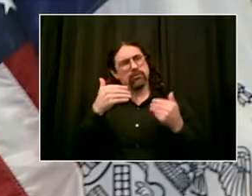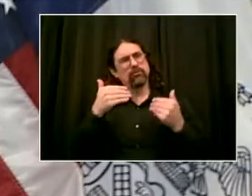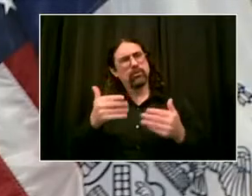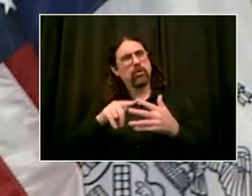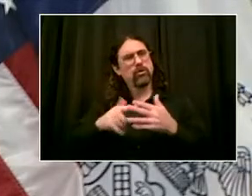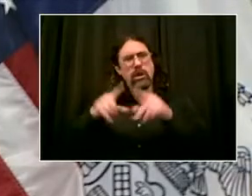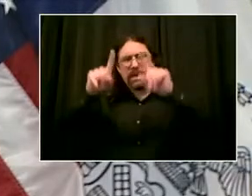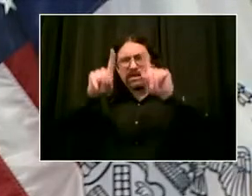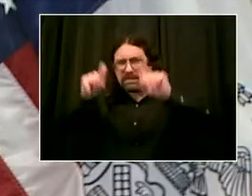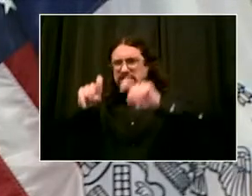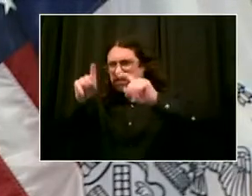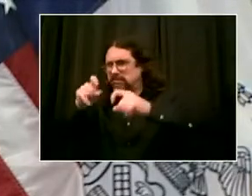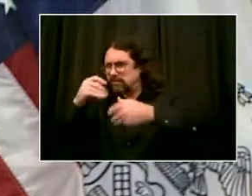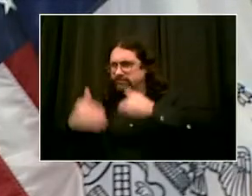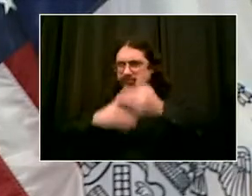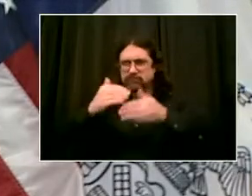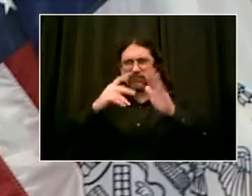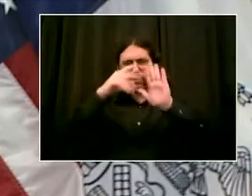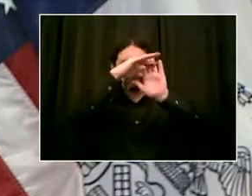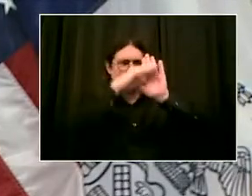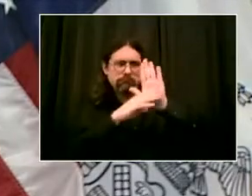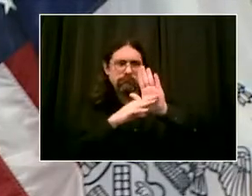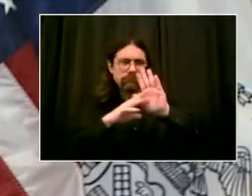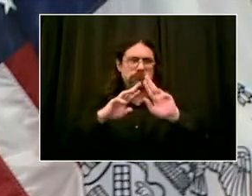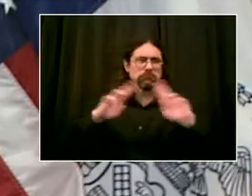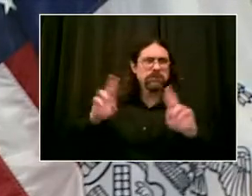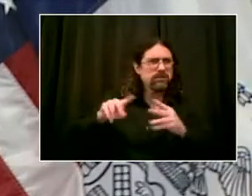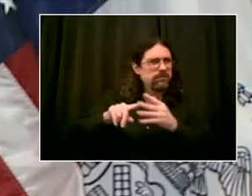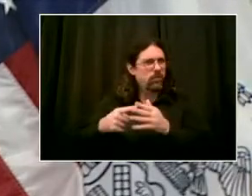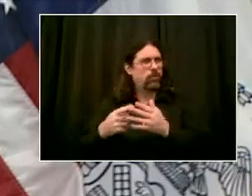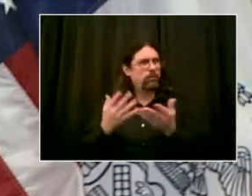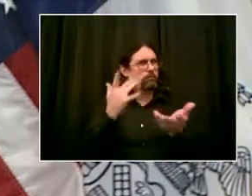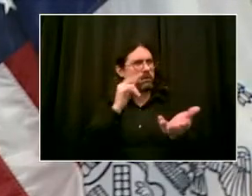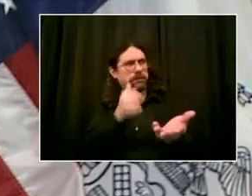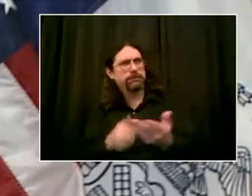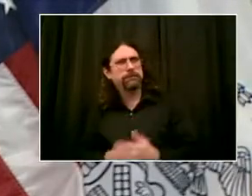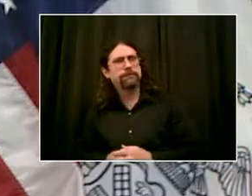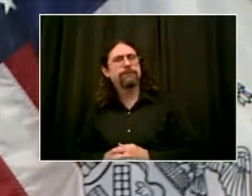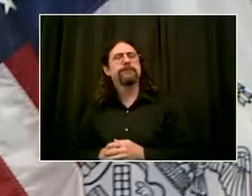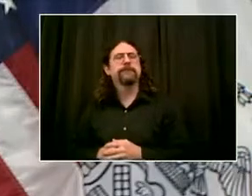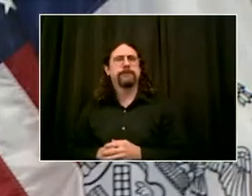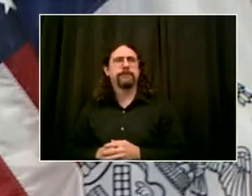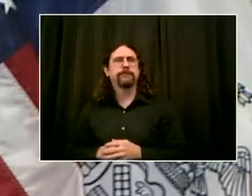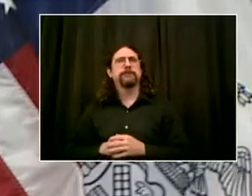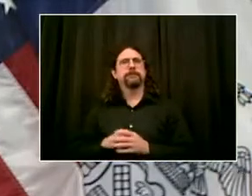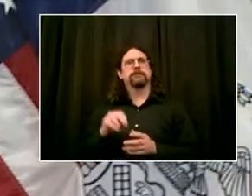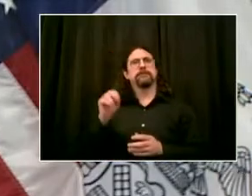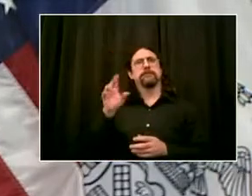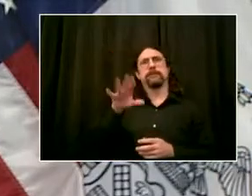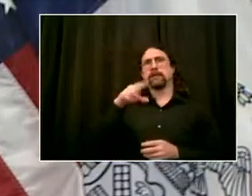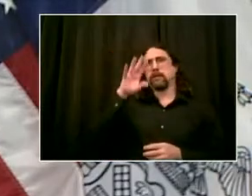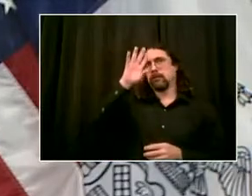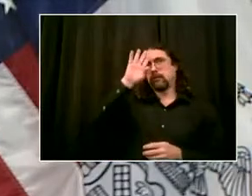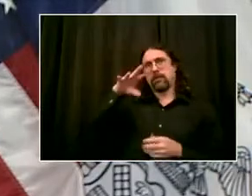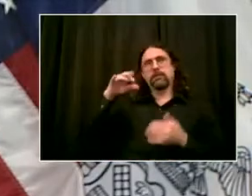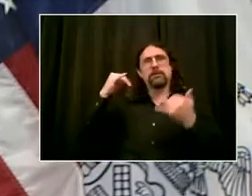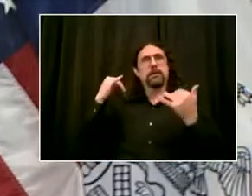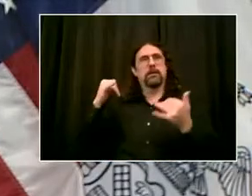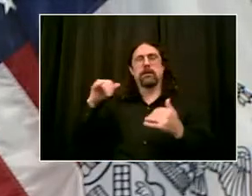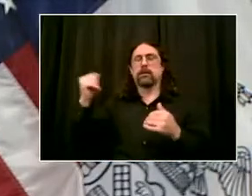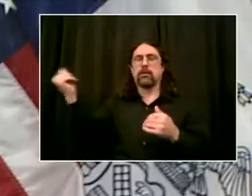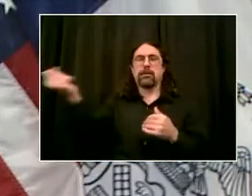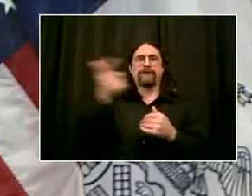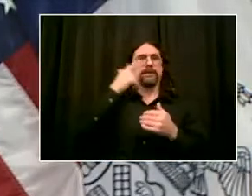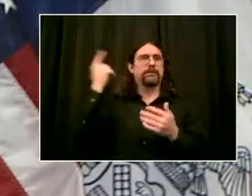Ever Changing reality with covid and very difficult uh standards that have been set to address